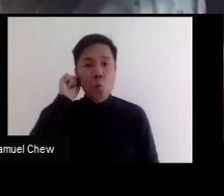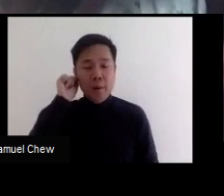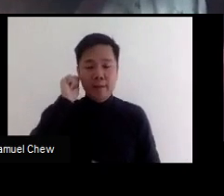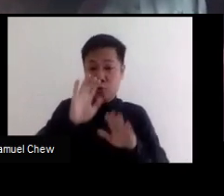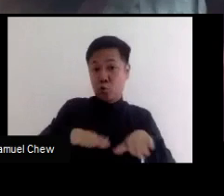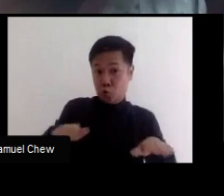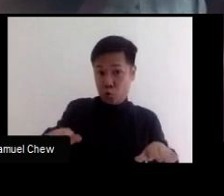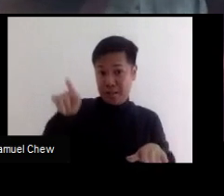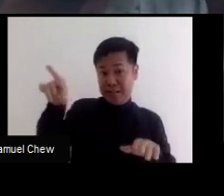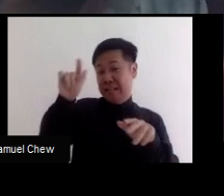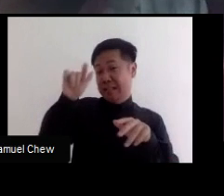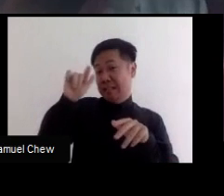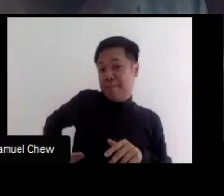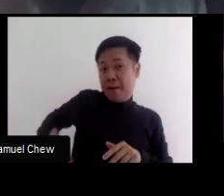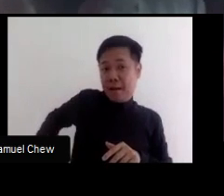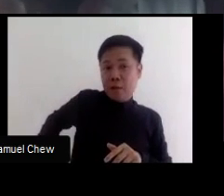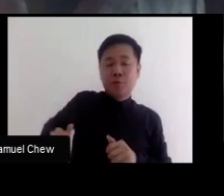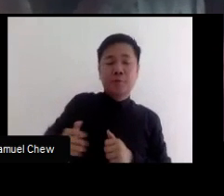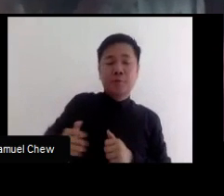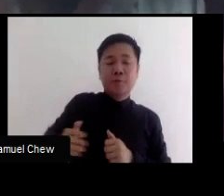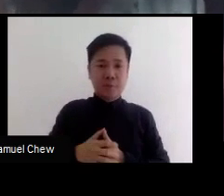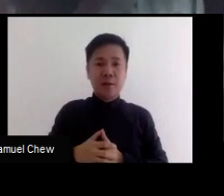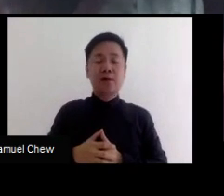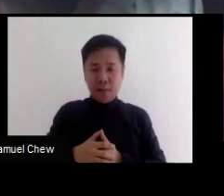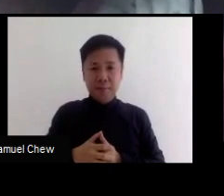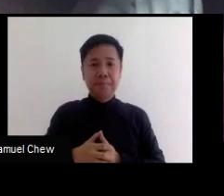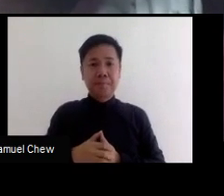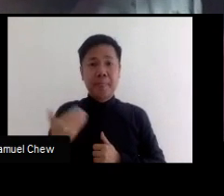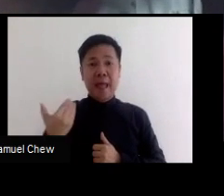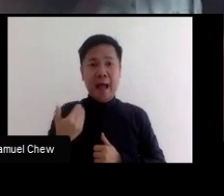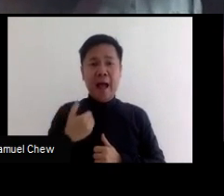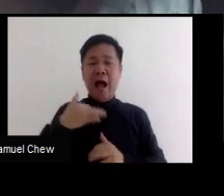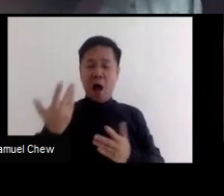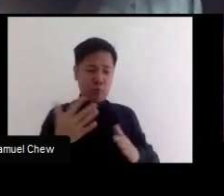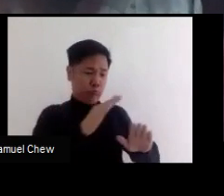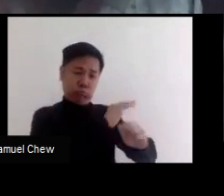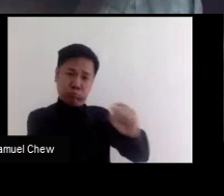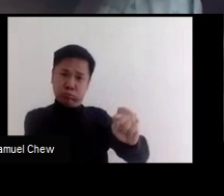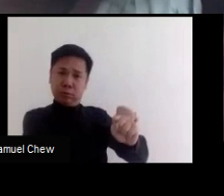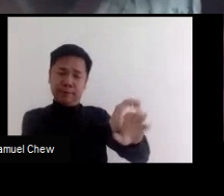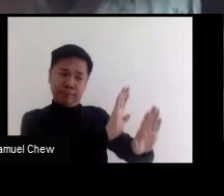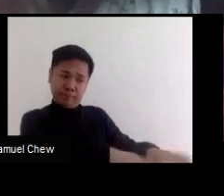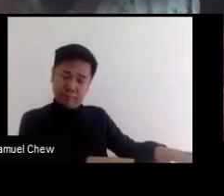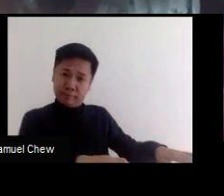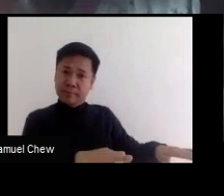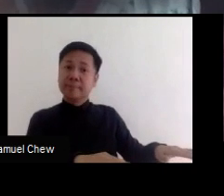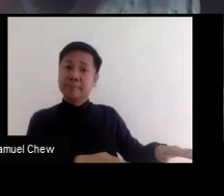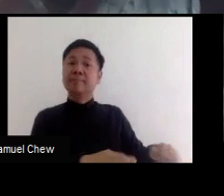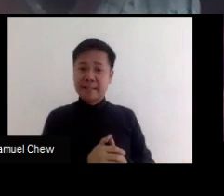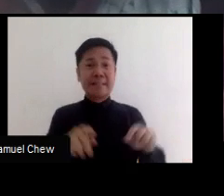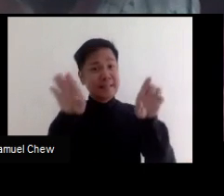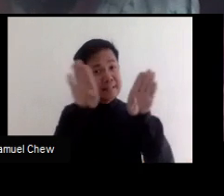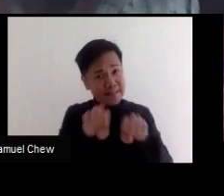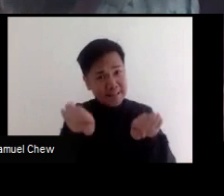a society with gender equality and child protection, and mission is establishing the rights